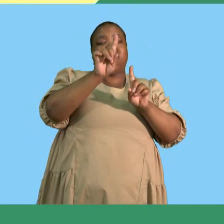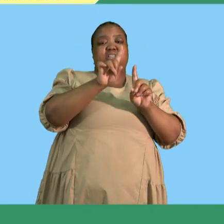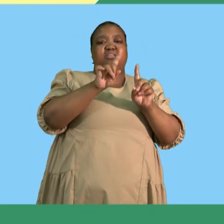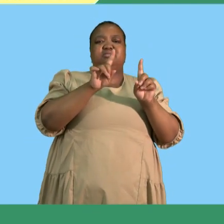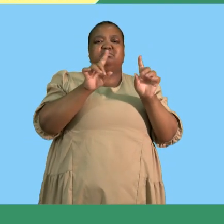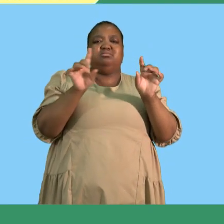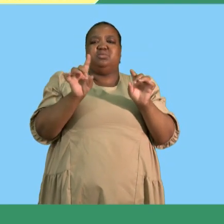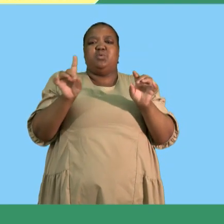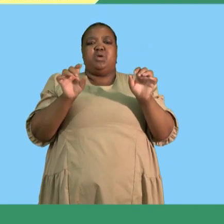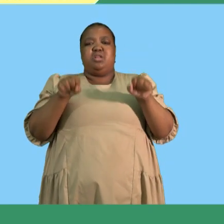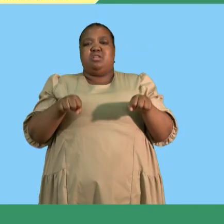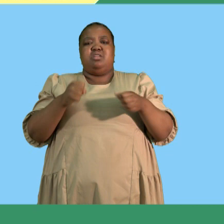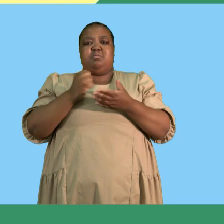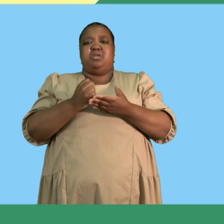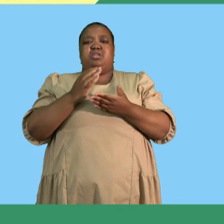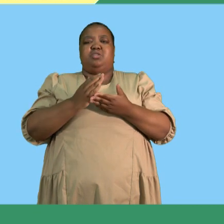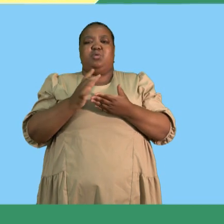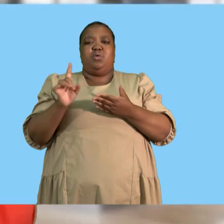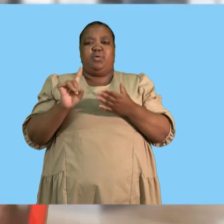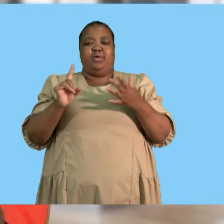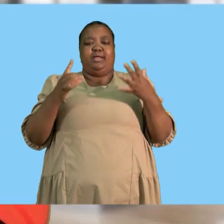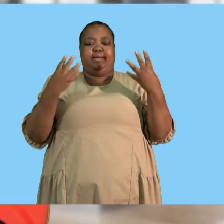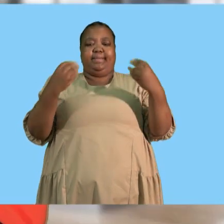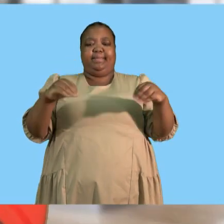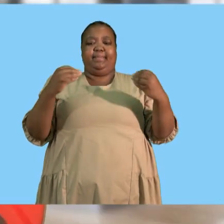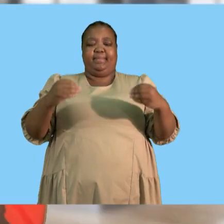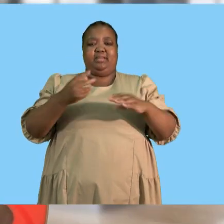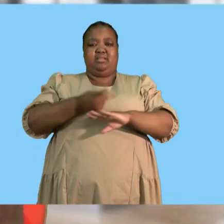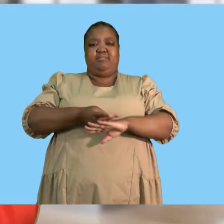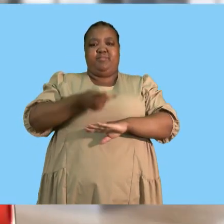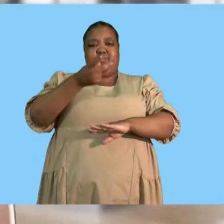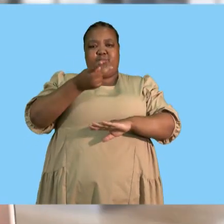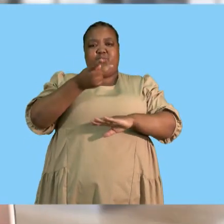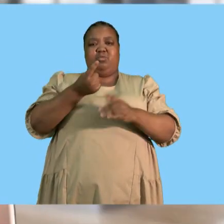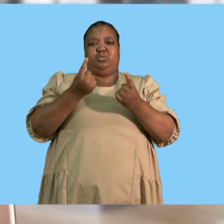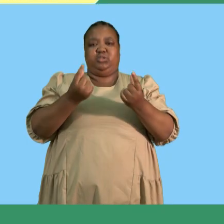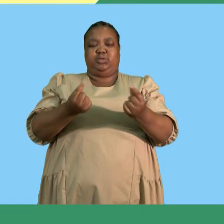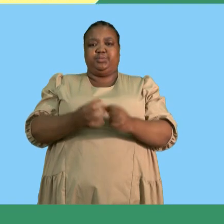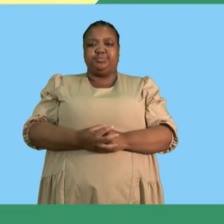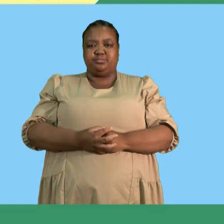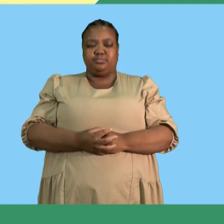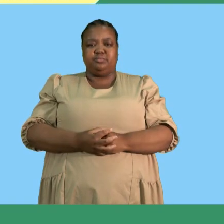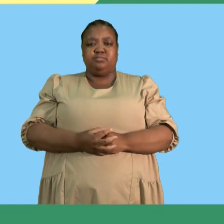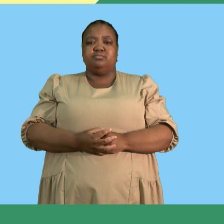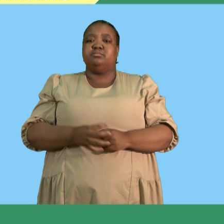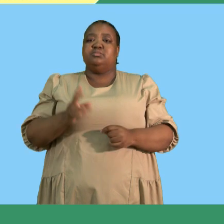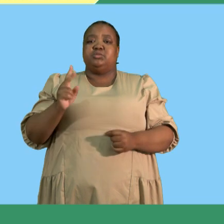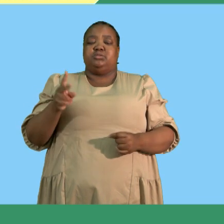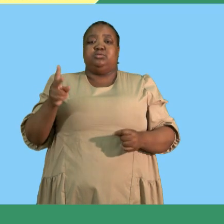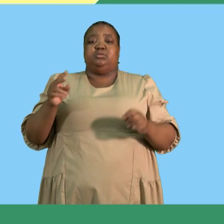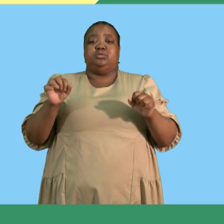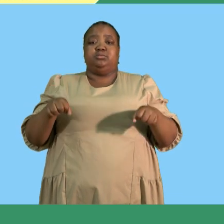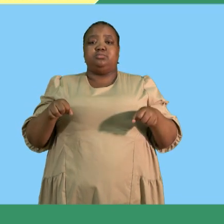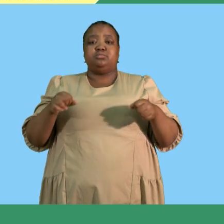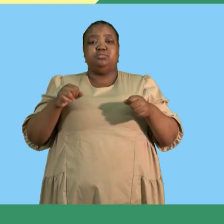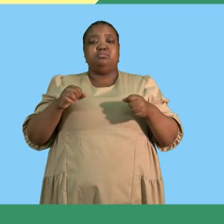that contribute towards ensuring that the business remains profitable. You must also then be able to look at